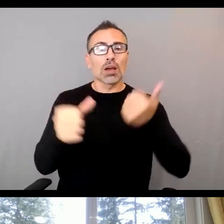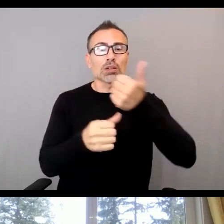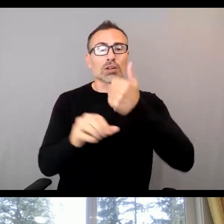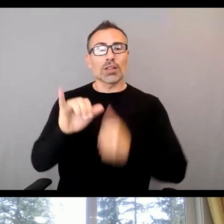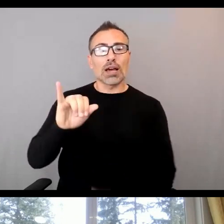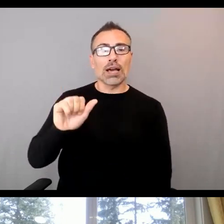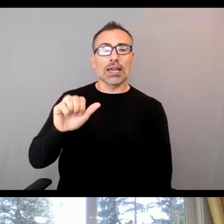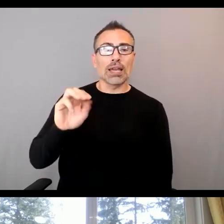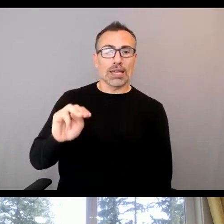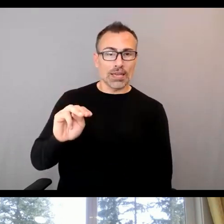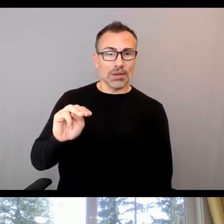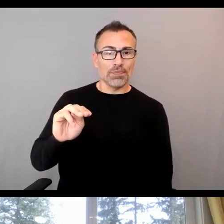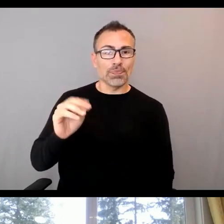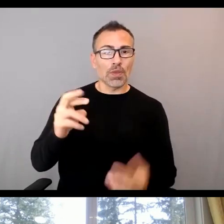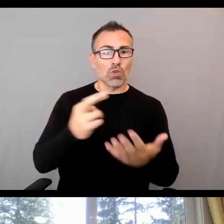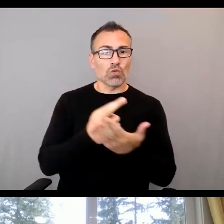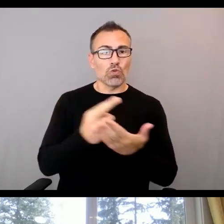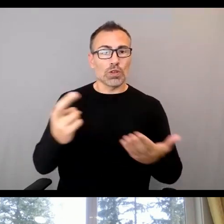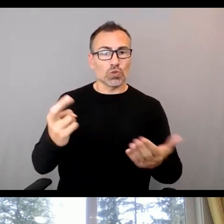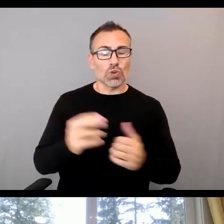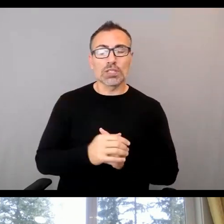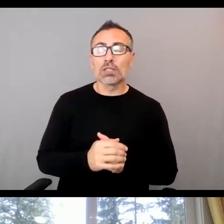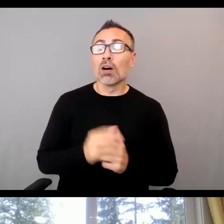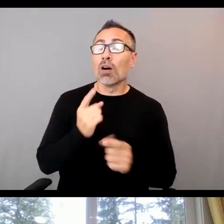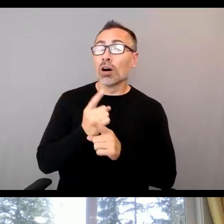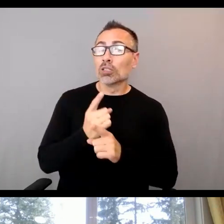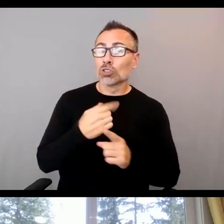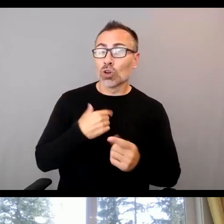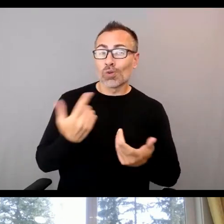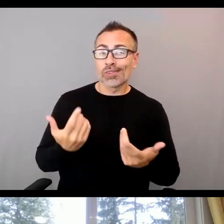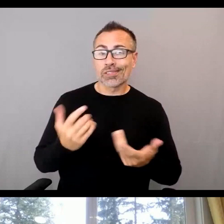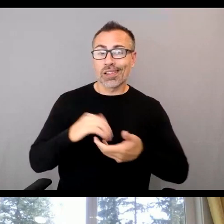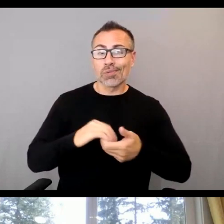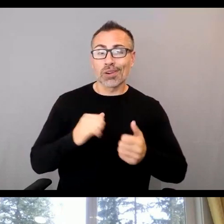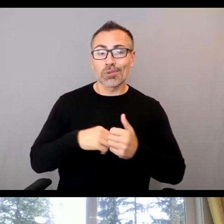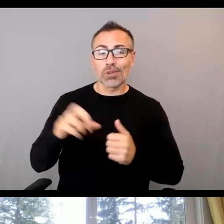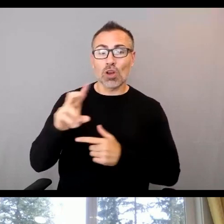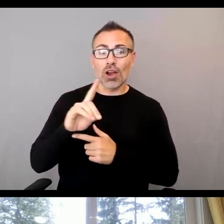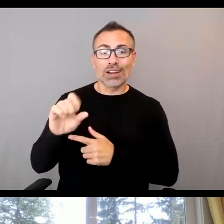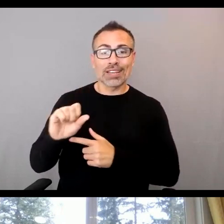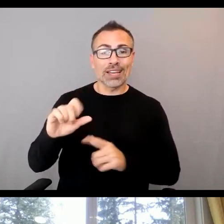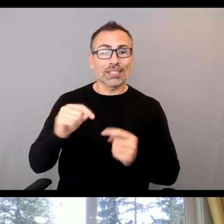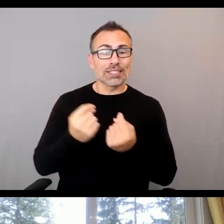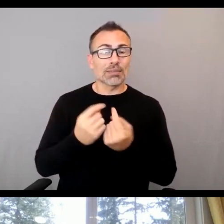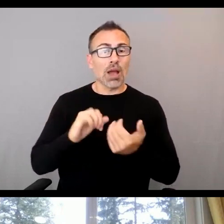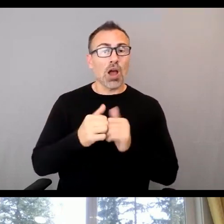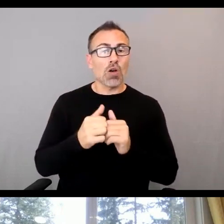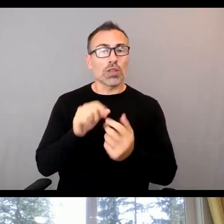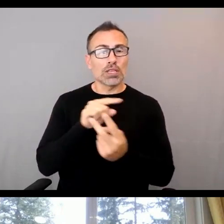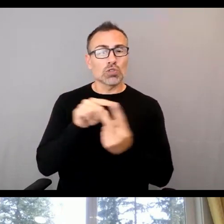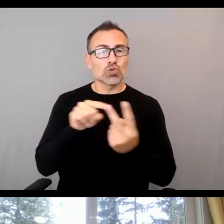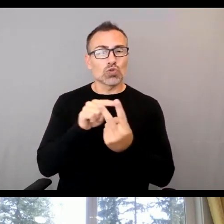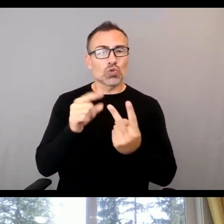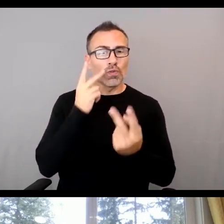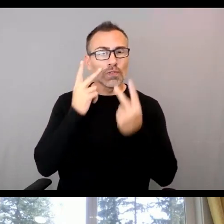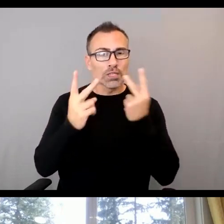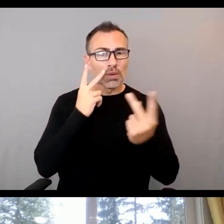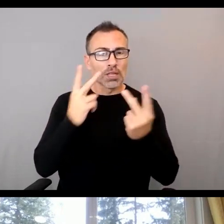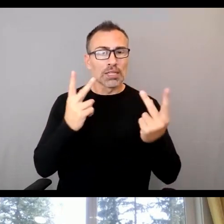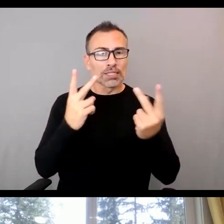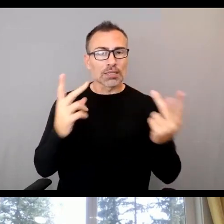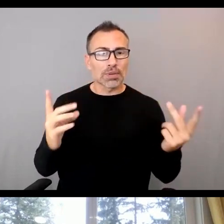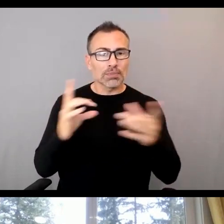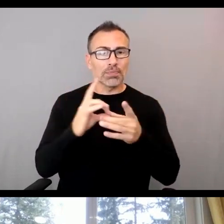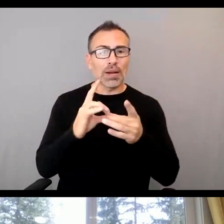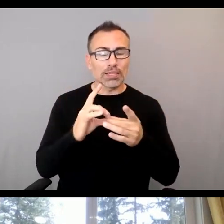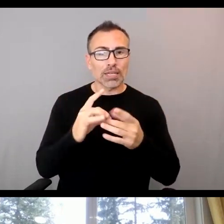resource. And we're also collaborating with the RDS team on how we can combine these two visibilities together in a unique way now that